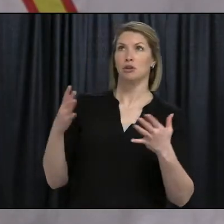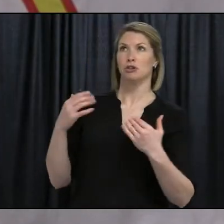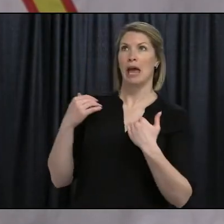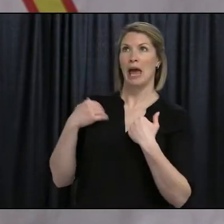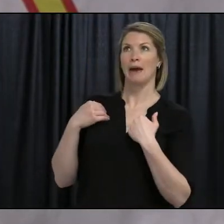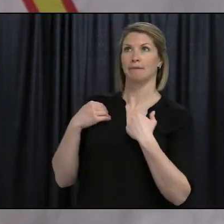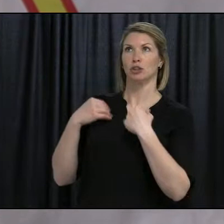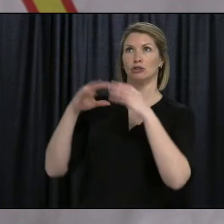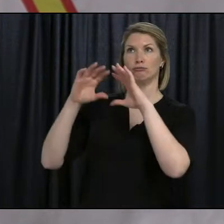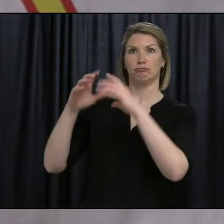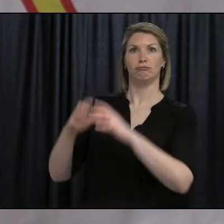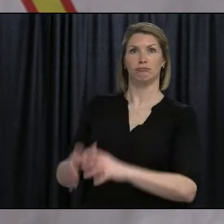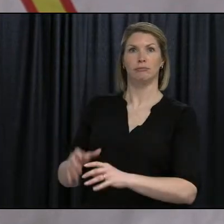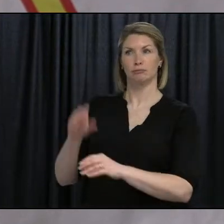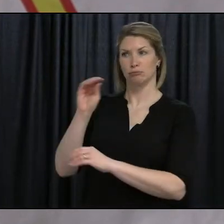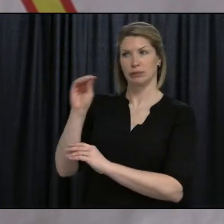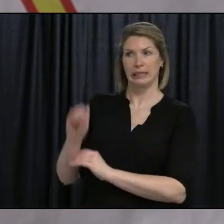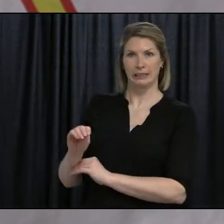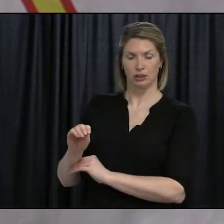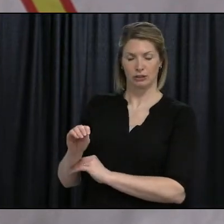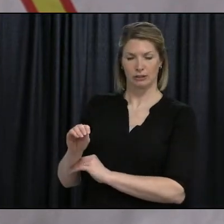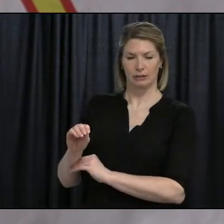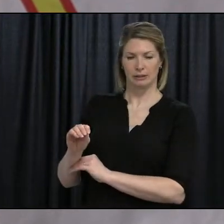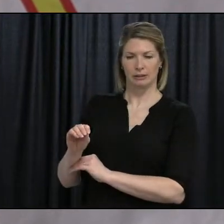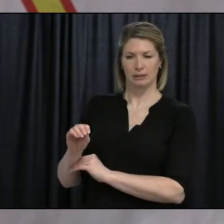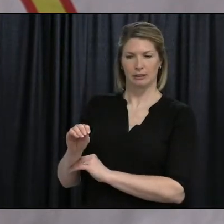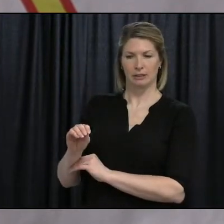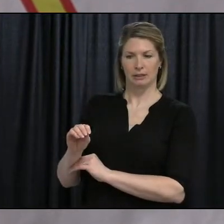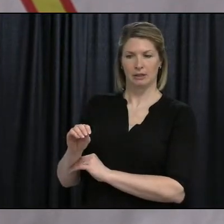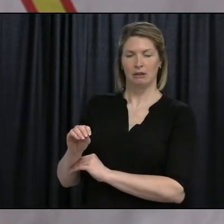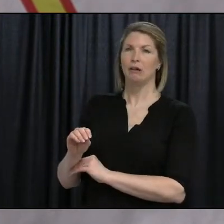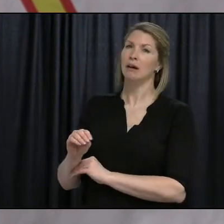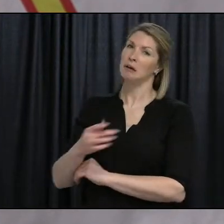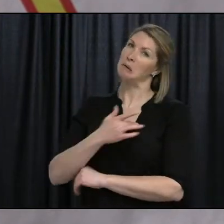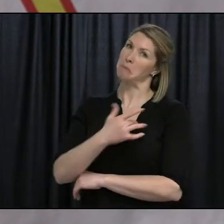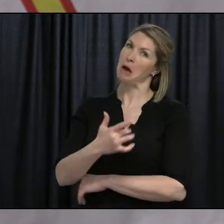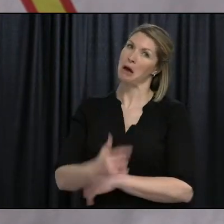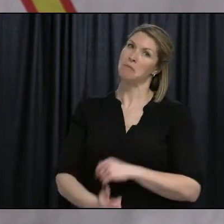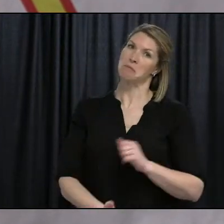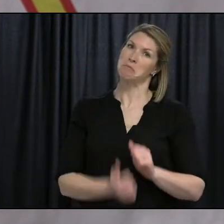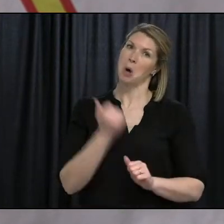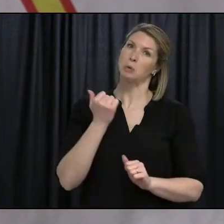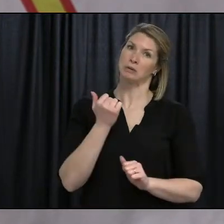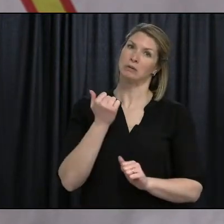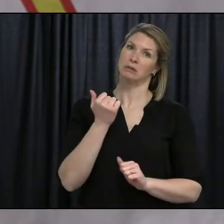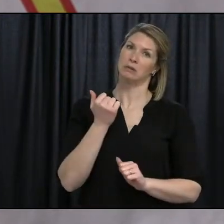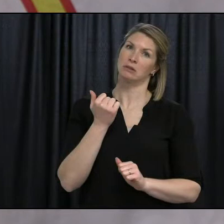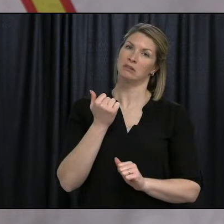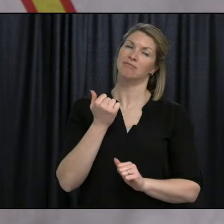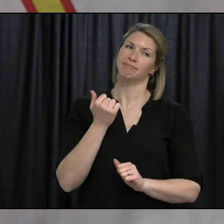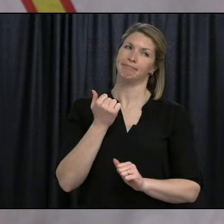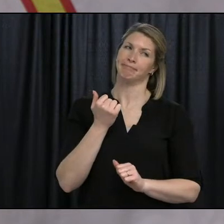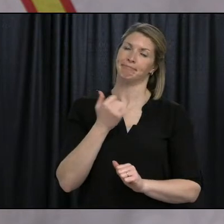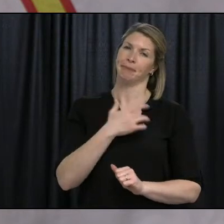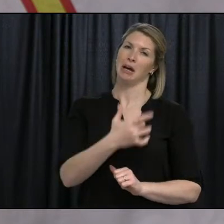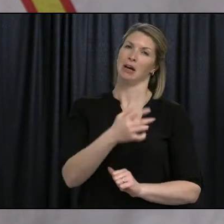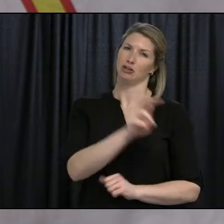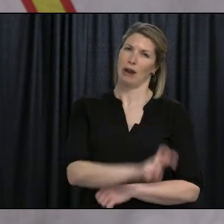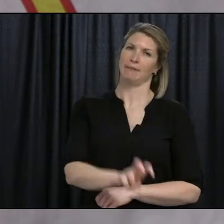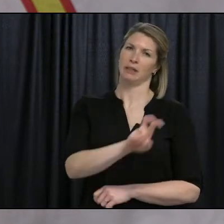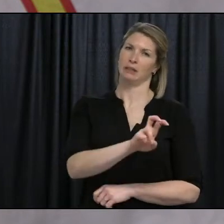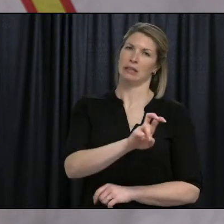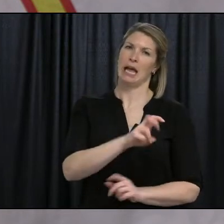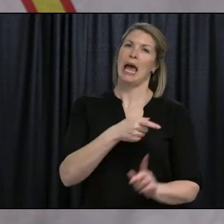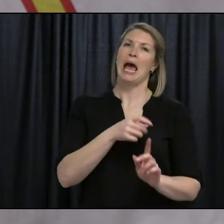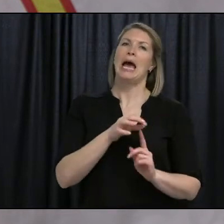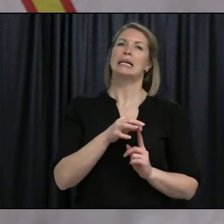breakdowns. It's for the most part, cases are travel related, except for those with